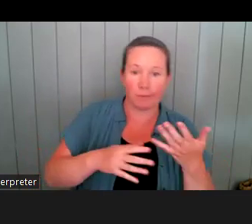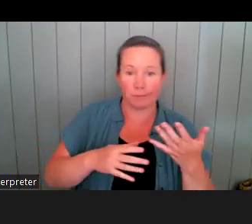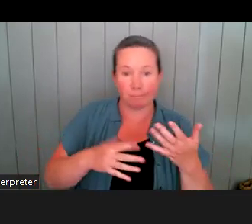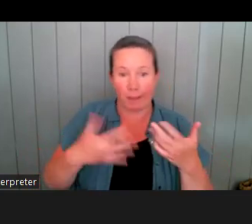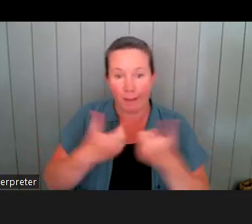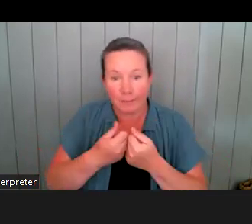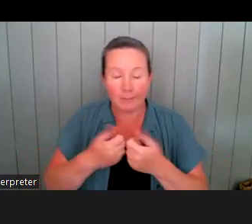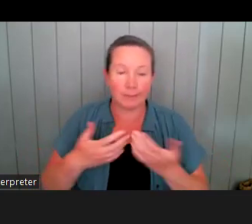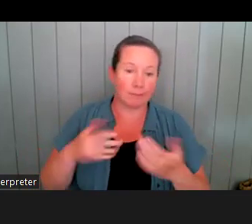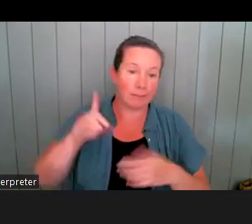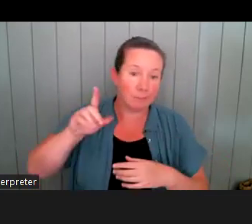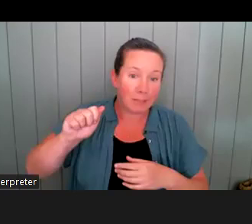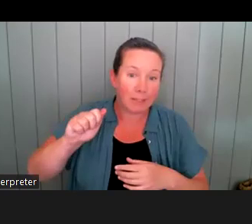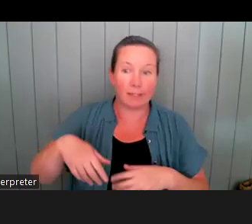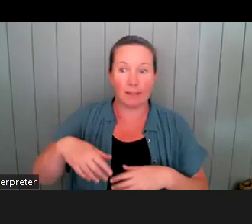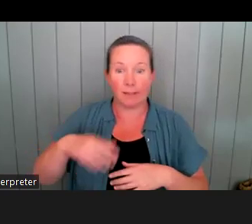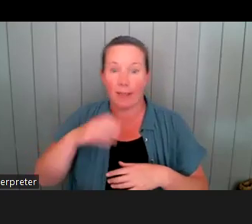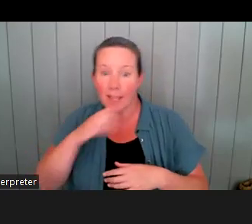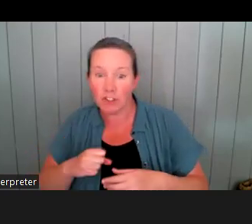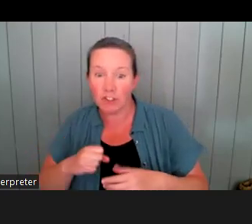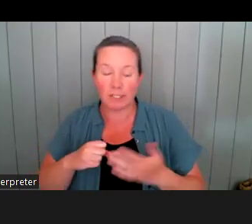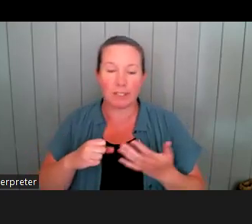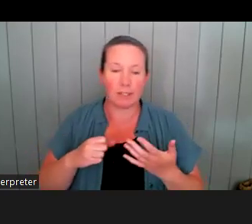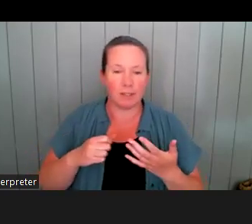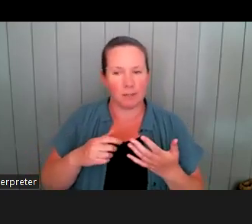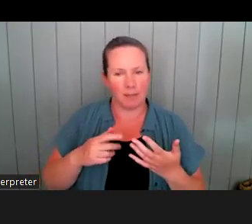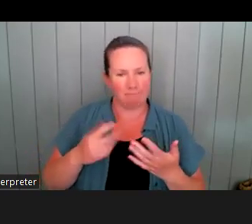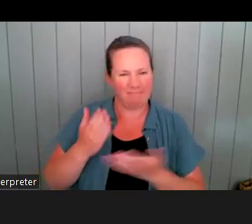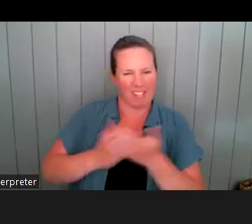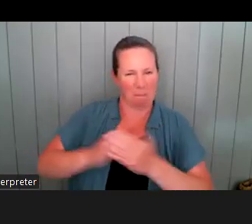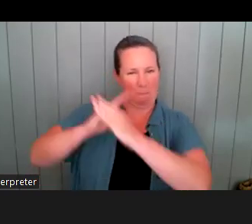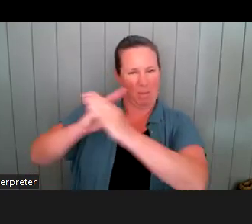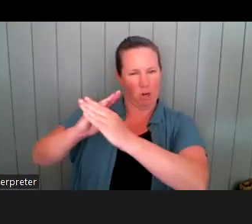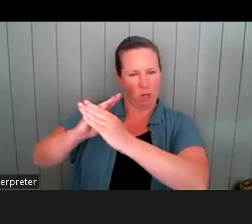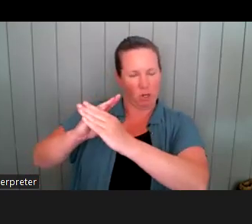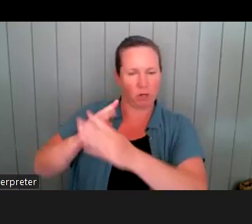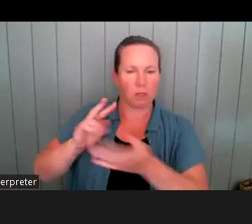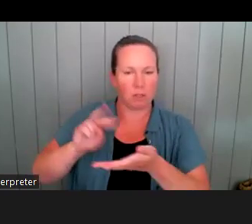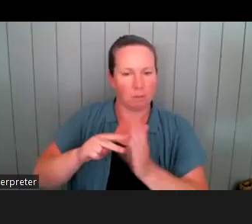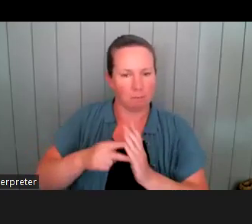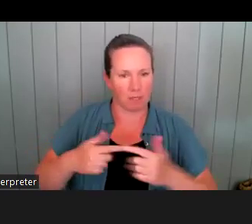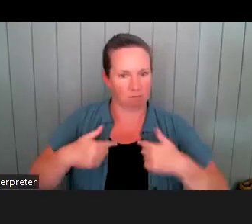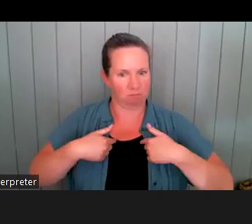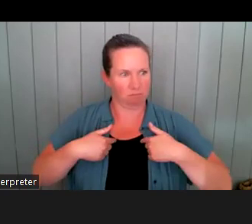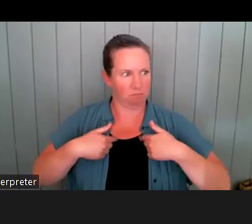life. So it talks about, you're going to be helping clients to